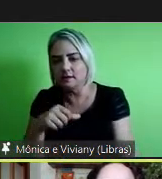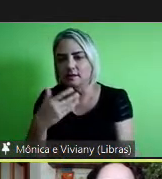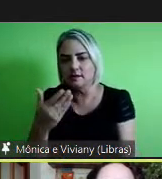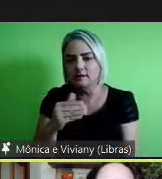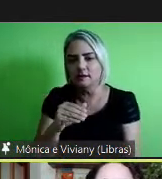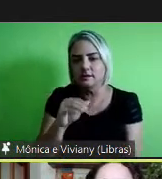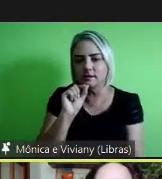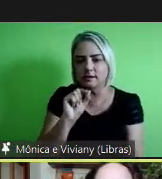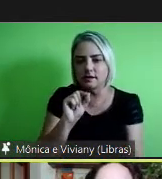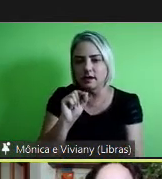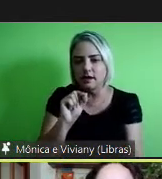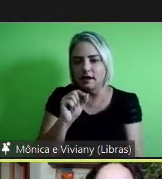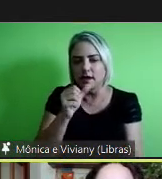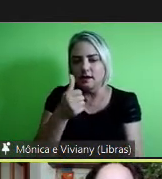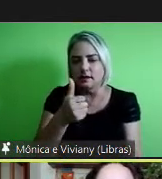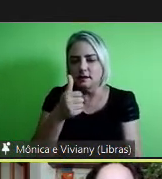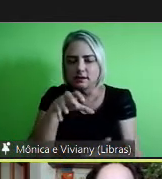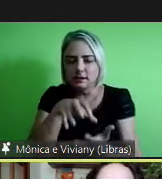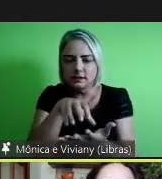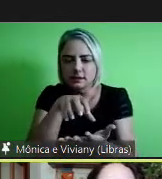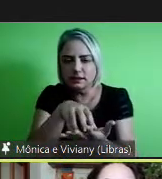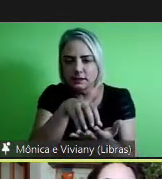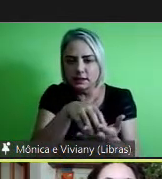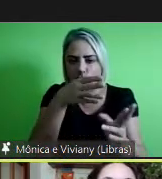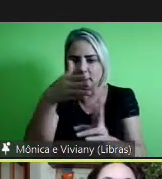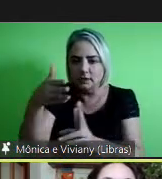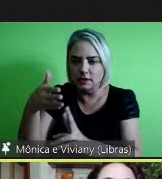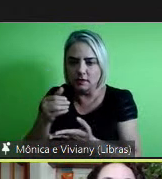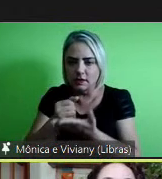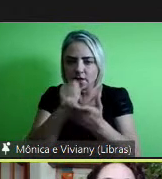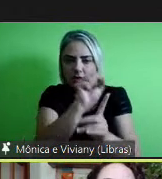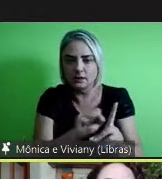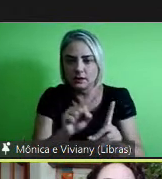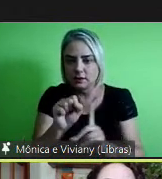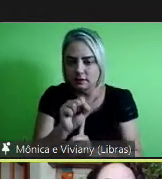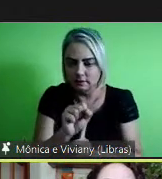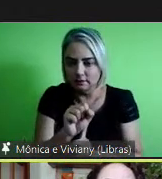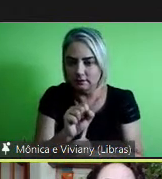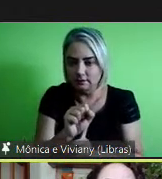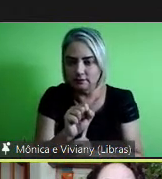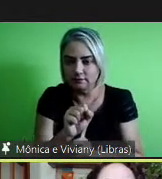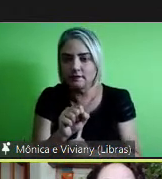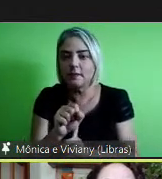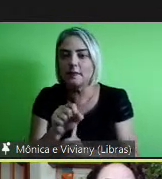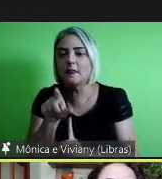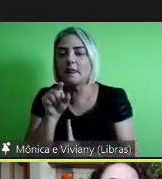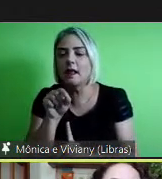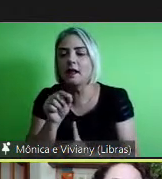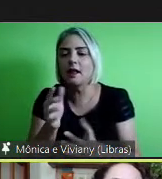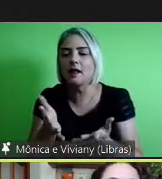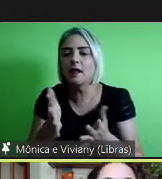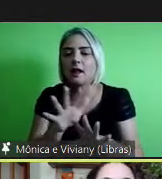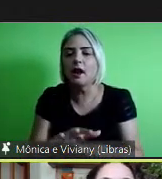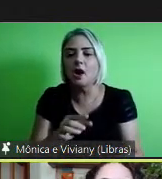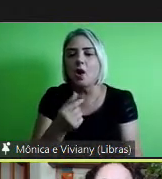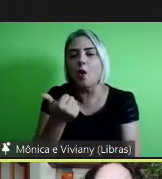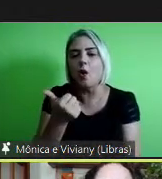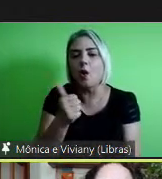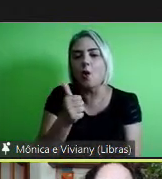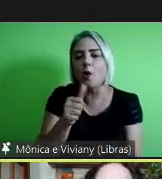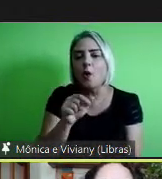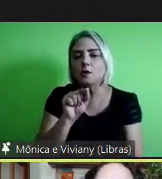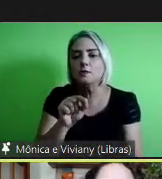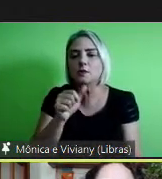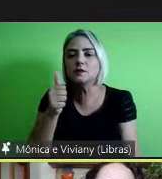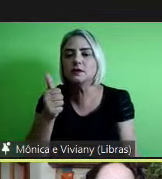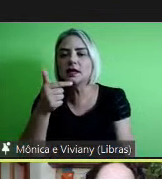and it works in the municipalities from reference centers for attention. It includes only